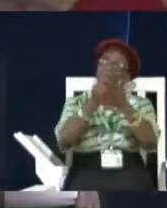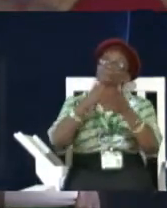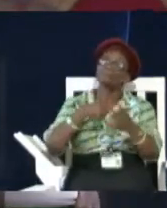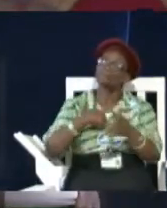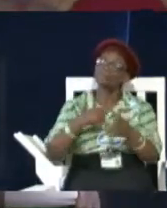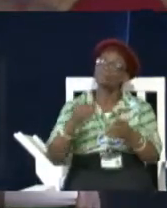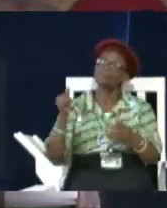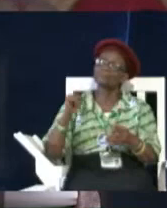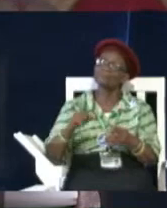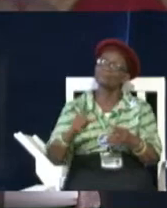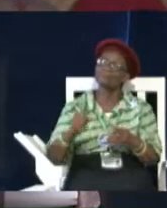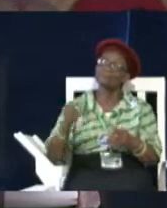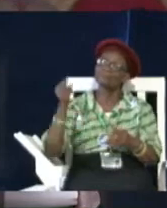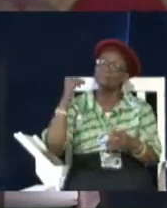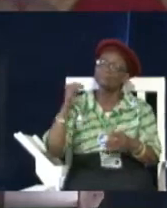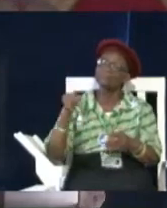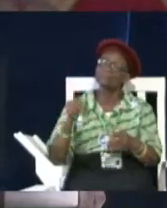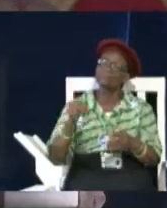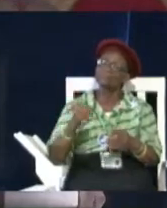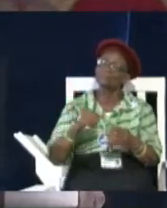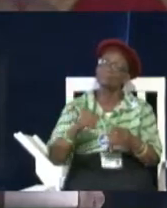They were furious with me.